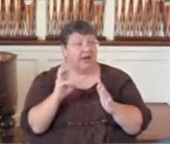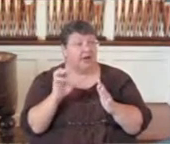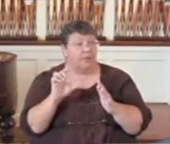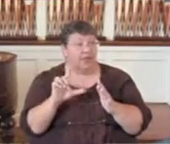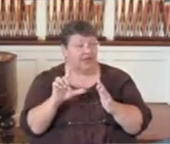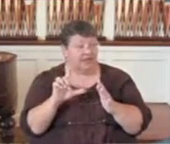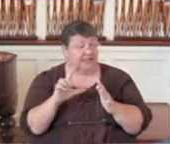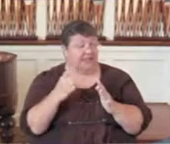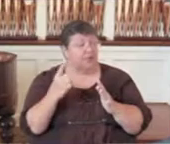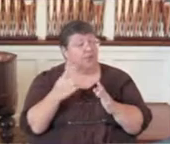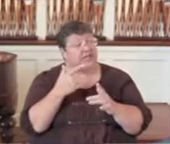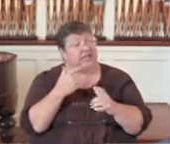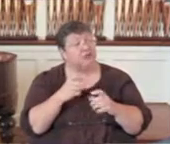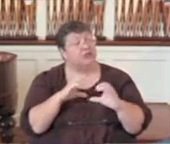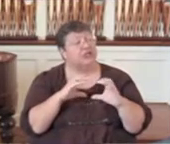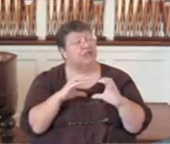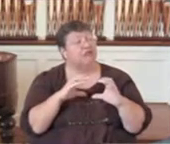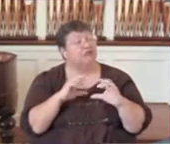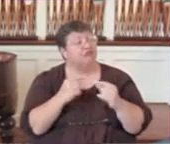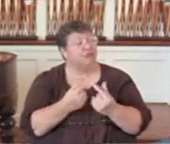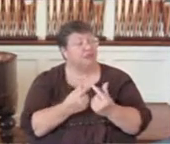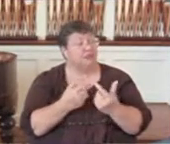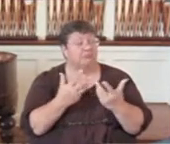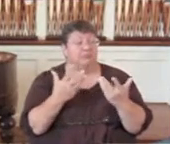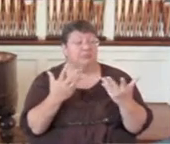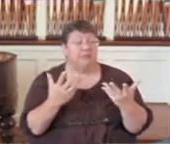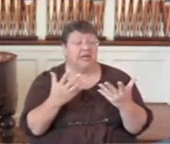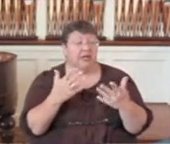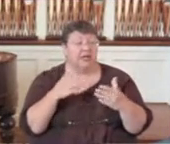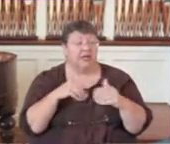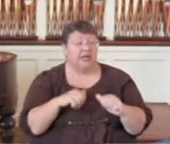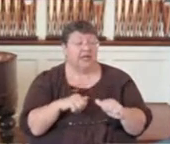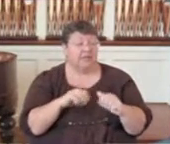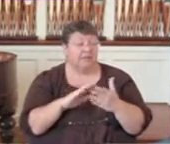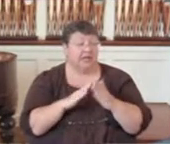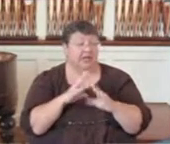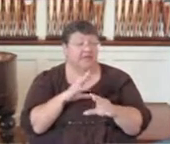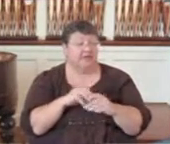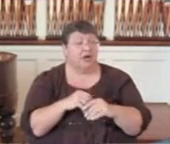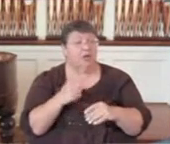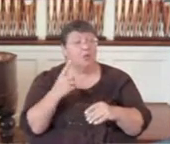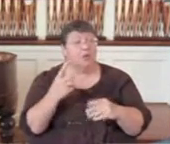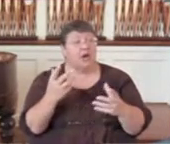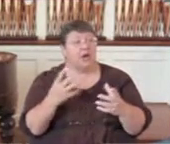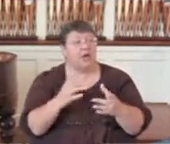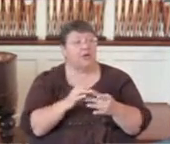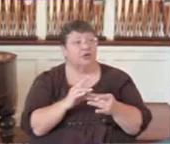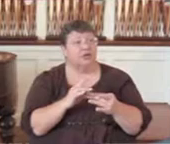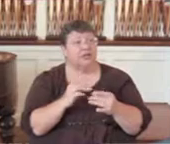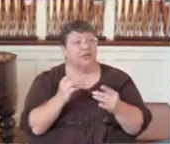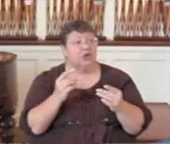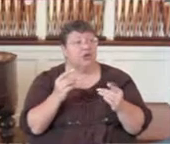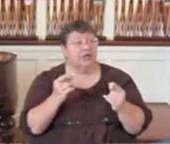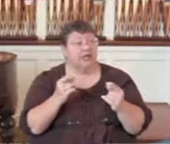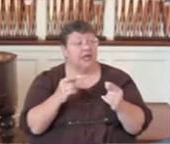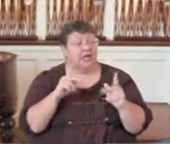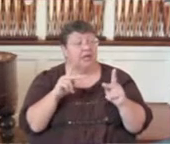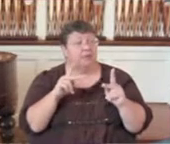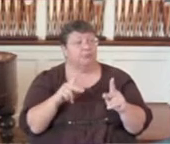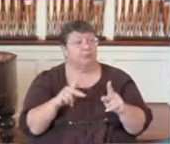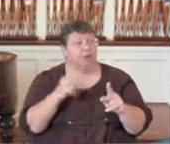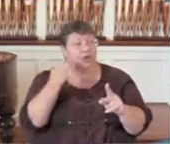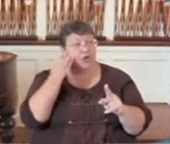interesting group to join, too. So lots of ways you can become involved. And one that I just want to mention quickly on a personal note is